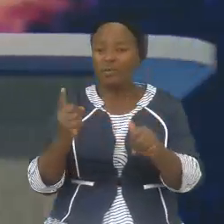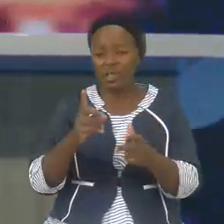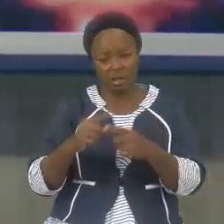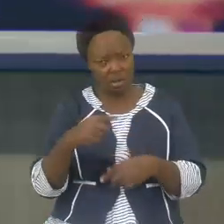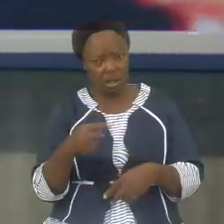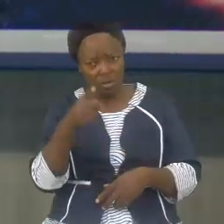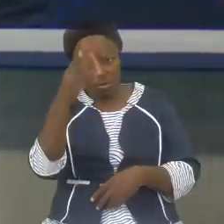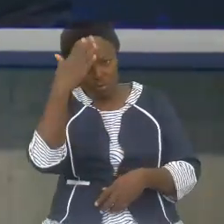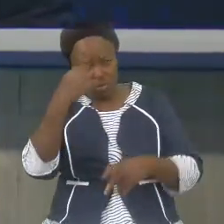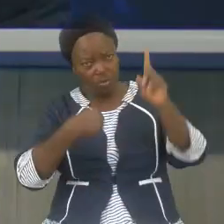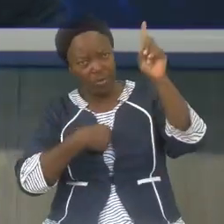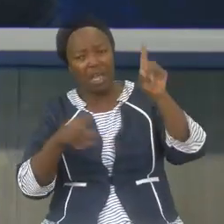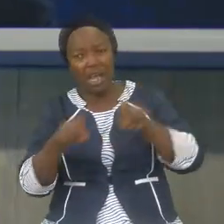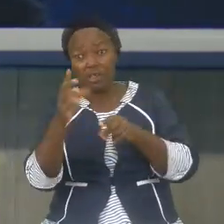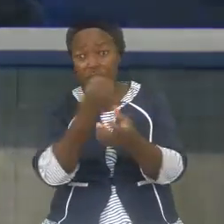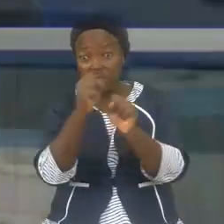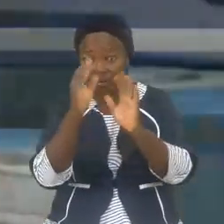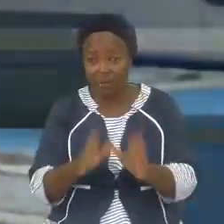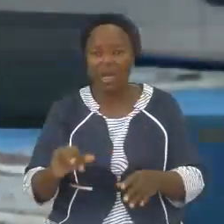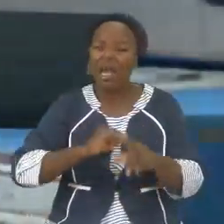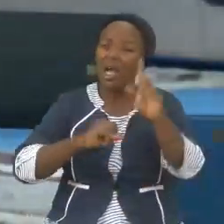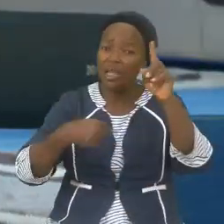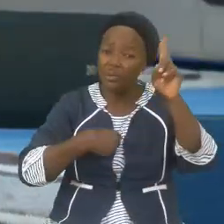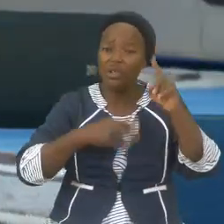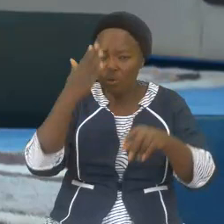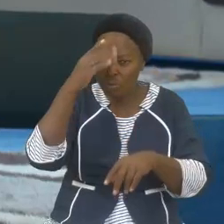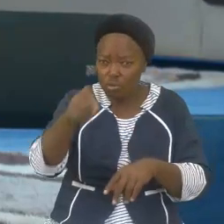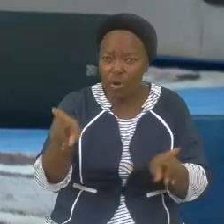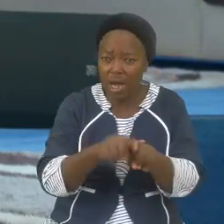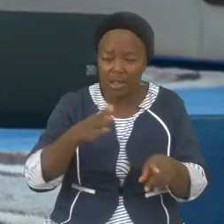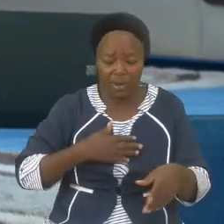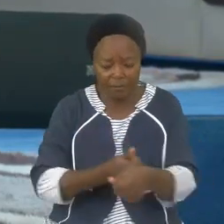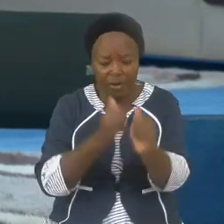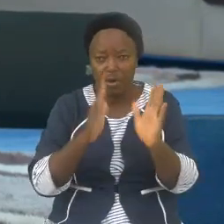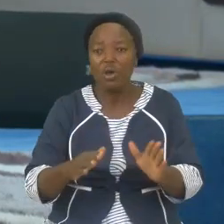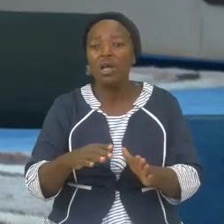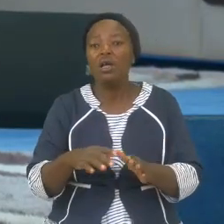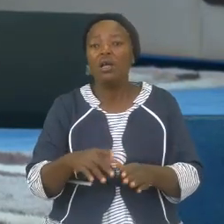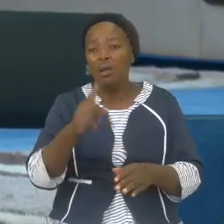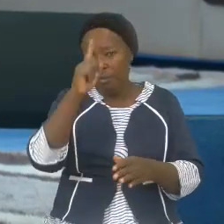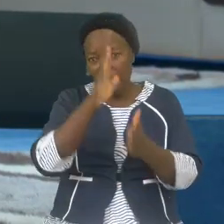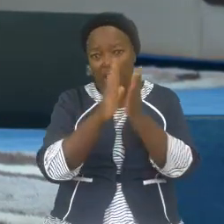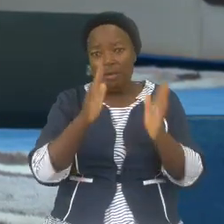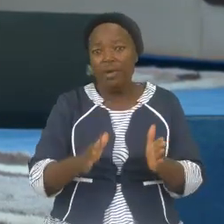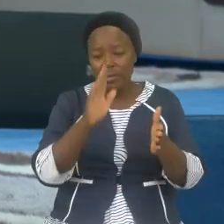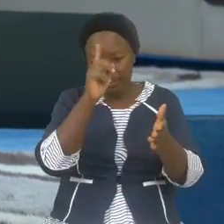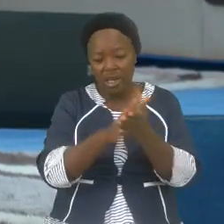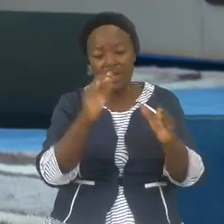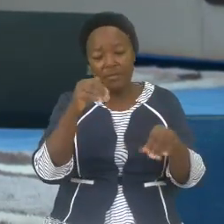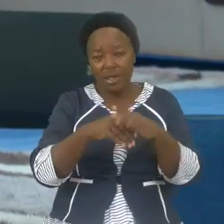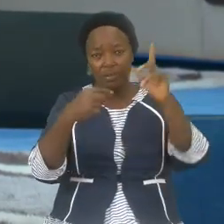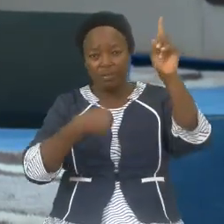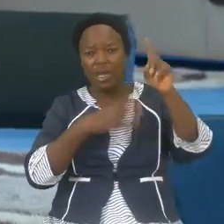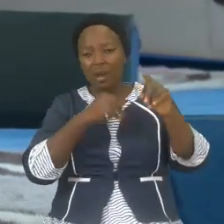your savior. I know you as my follower, believer. Believe in me, believe in God.